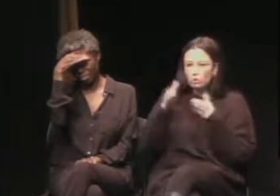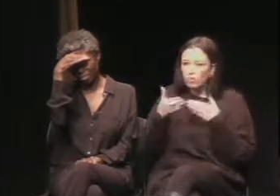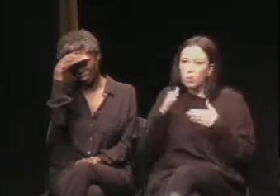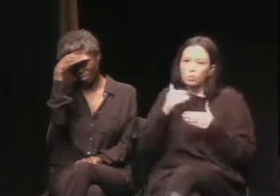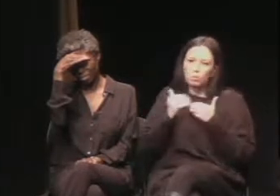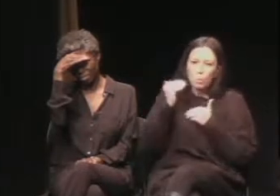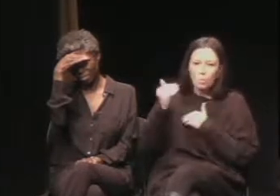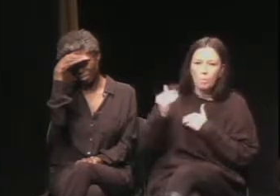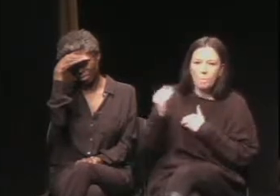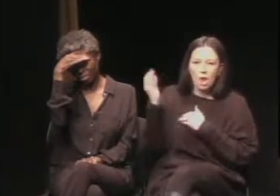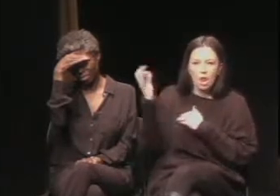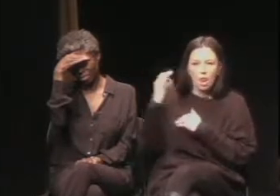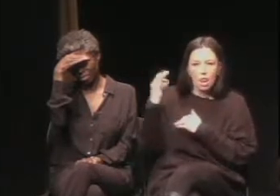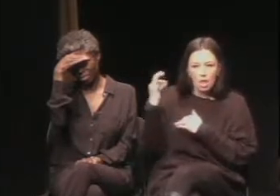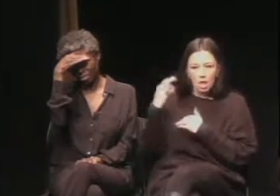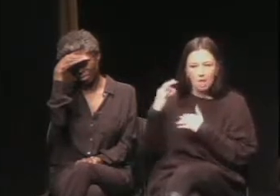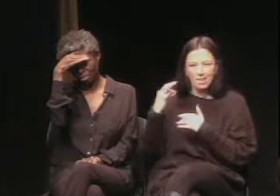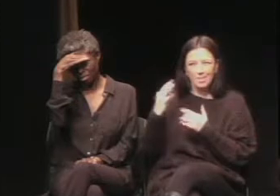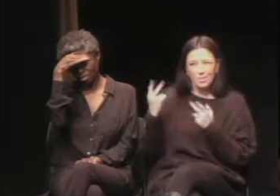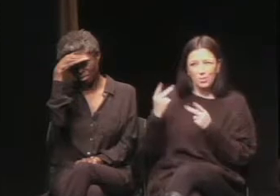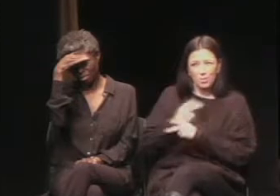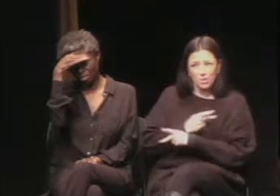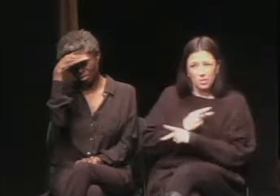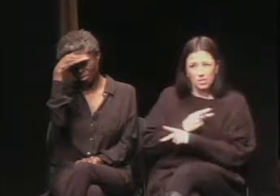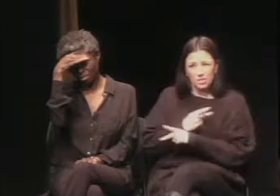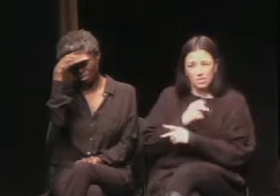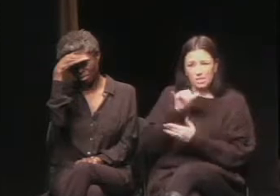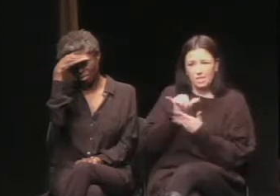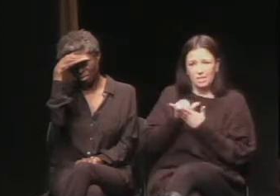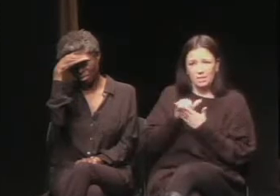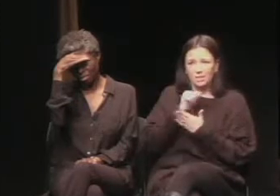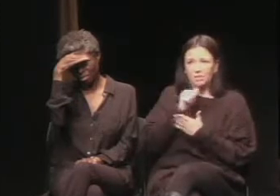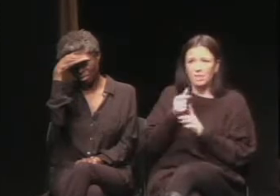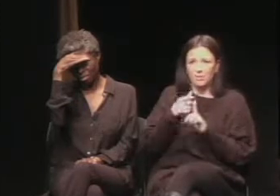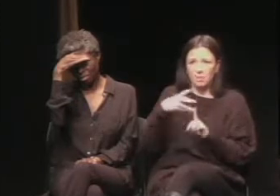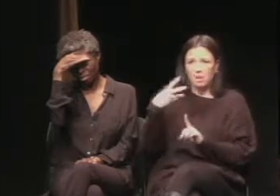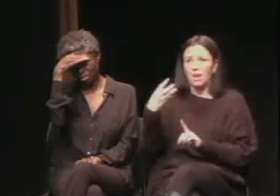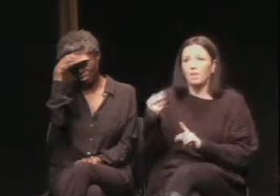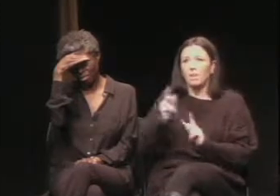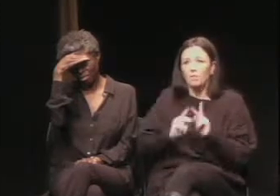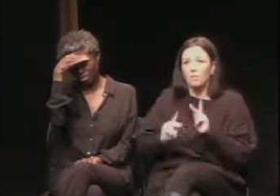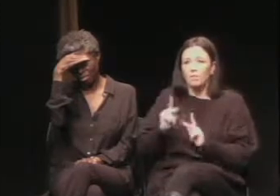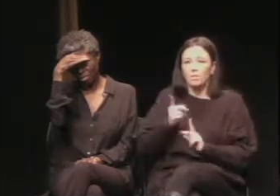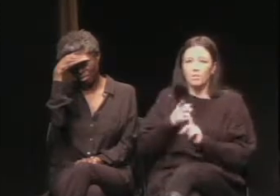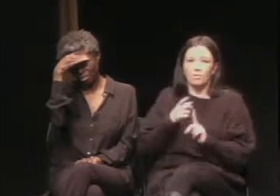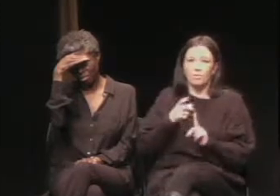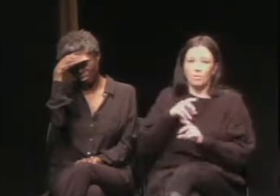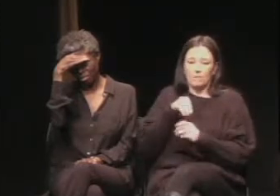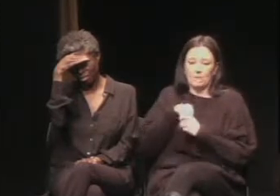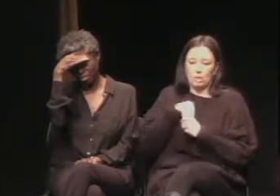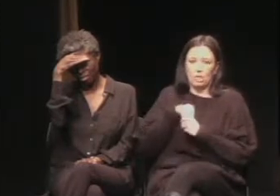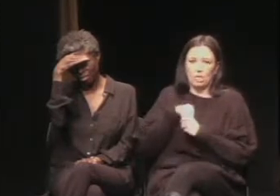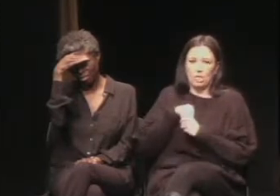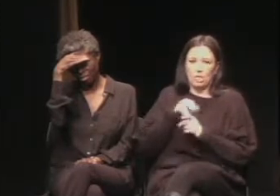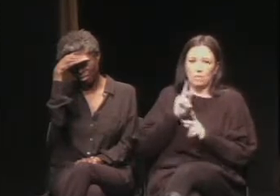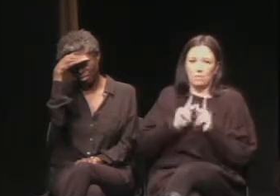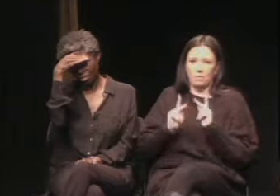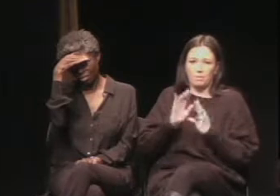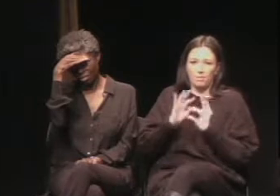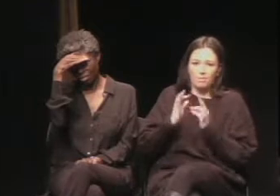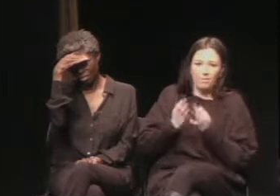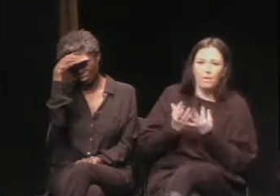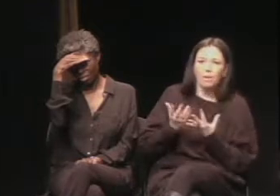them. What makes it worse, that wasn't from outside people. It was internal, and it was in my